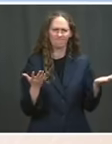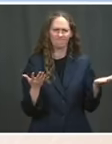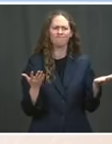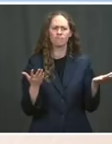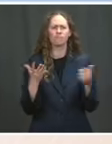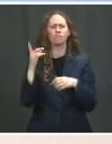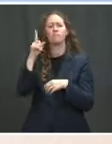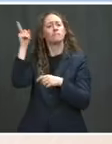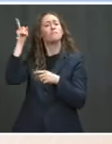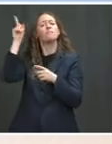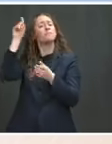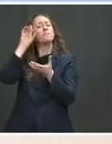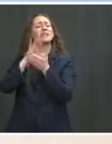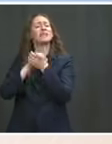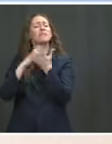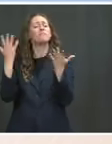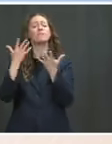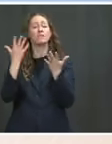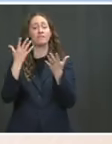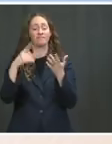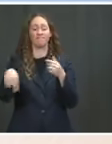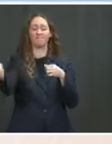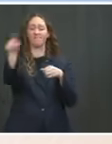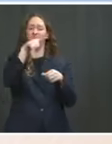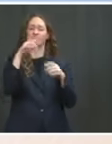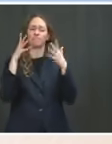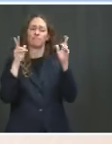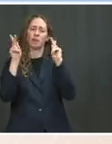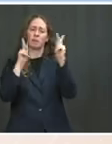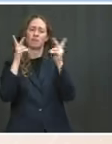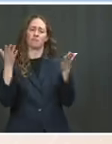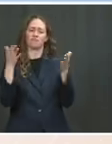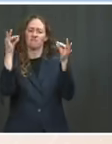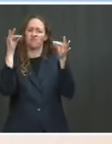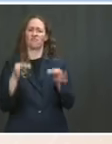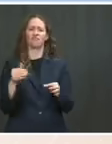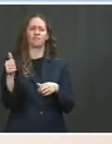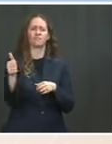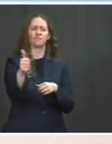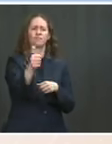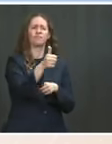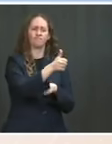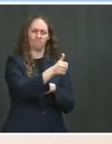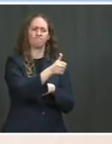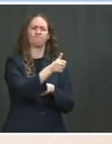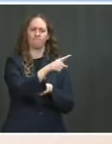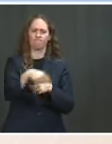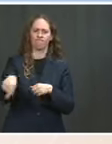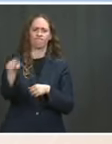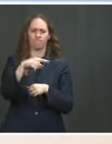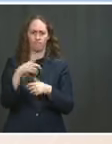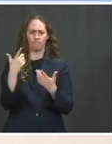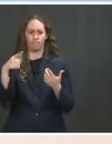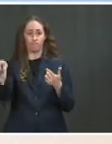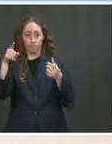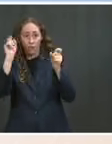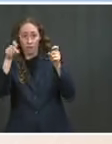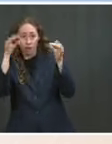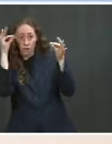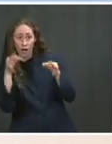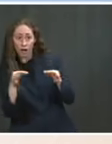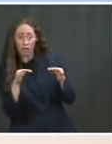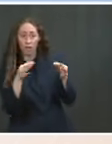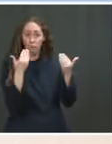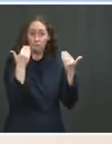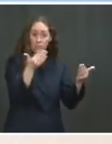the reaction by the people they elected to represent them should be embracing and elevating conspiracies and attacks on our democracy, or whether it